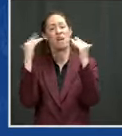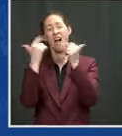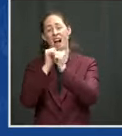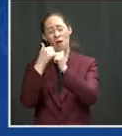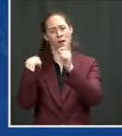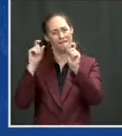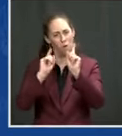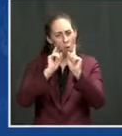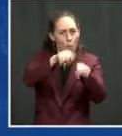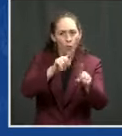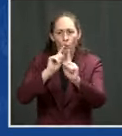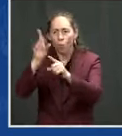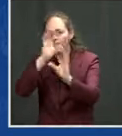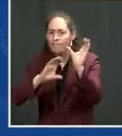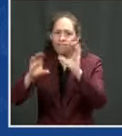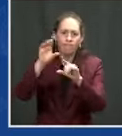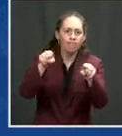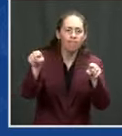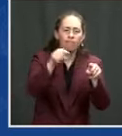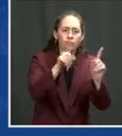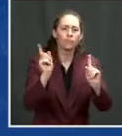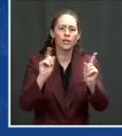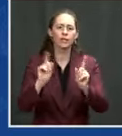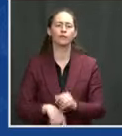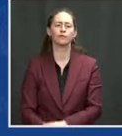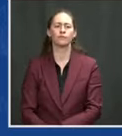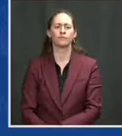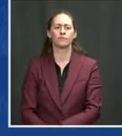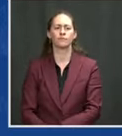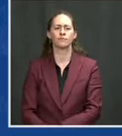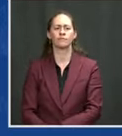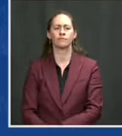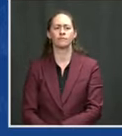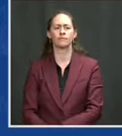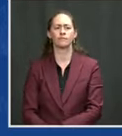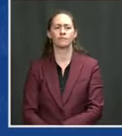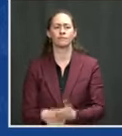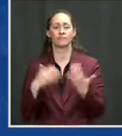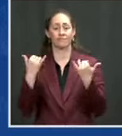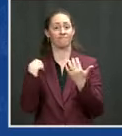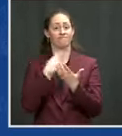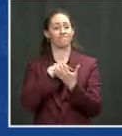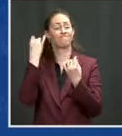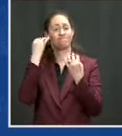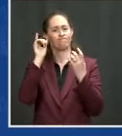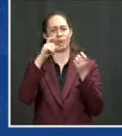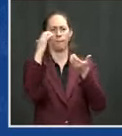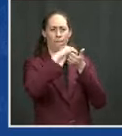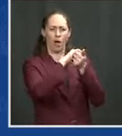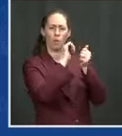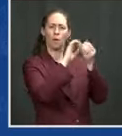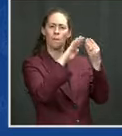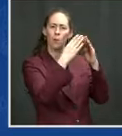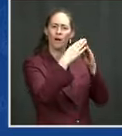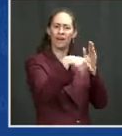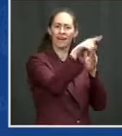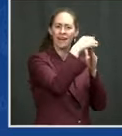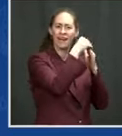experts in what they need. And to partner, as the examples have really showed, partnering with trusted local